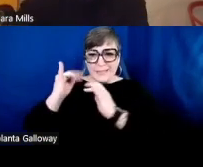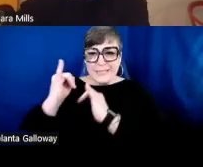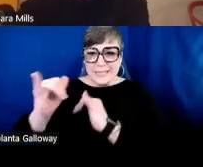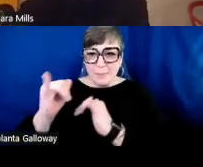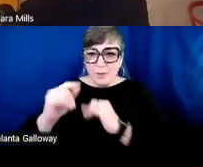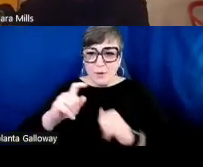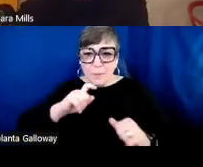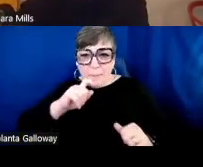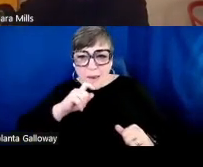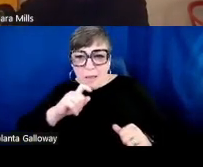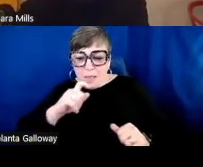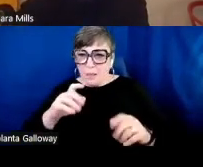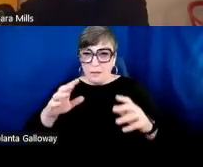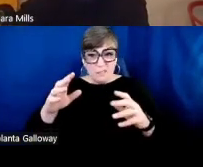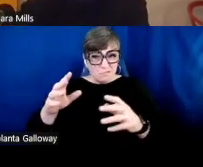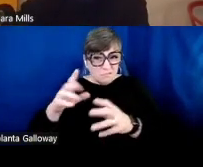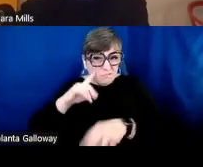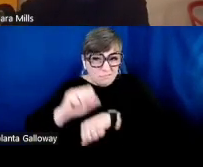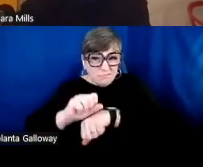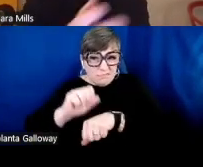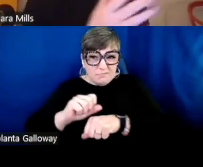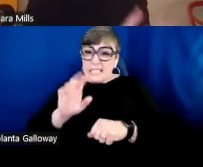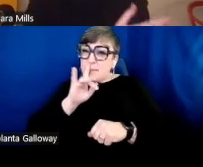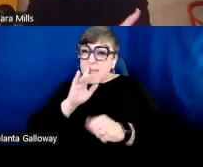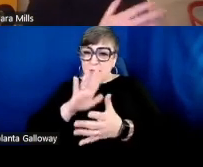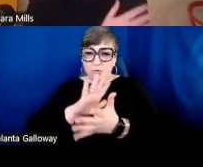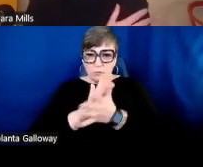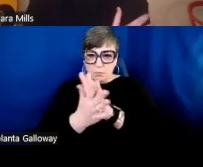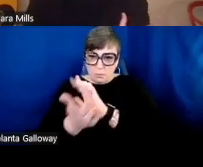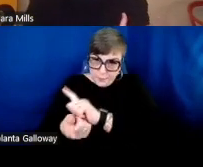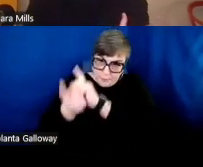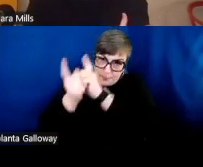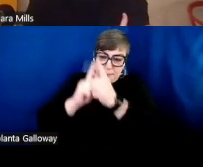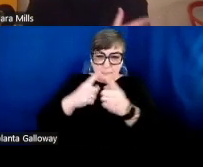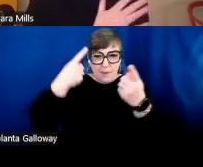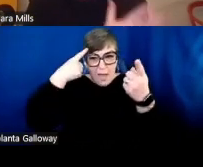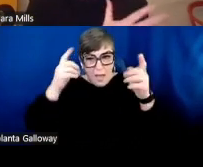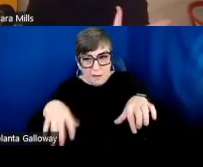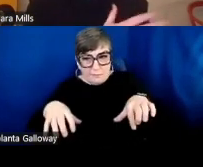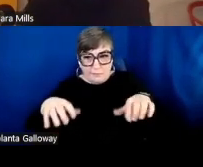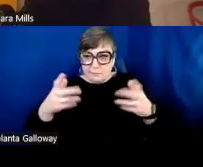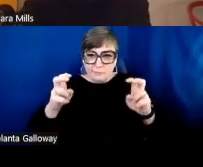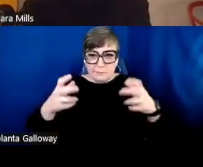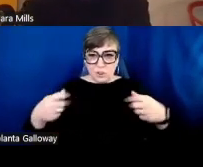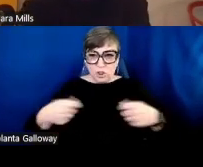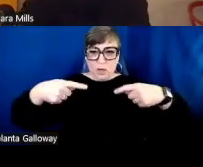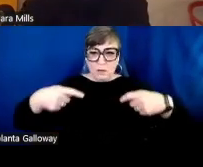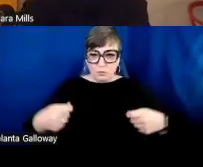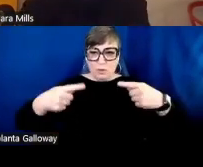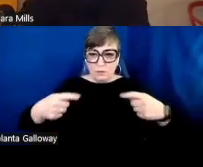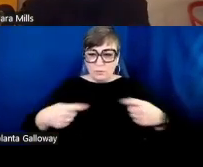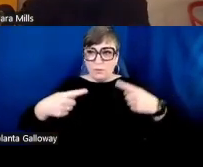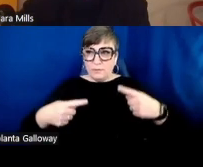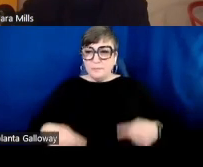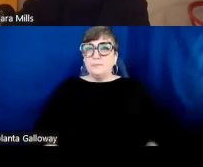speech as electrical shocks and then edison's manuscripts are also filled with many examples of other ways he